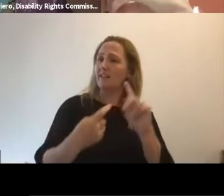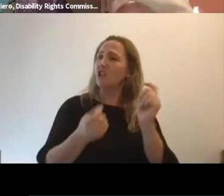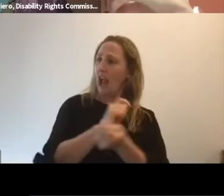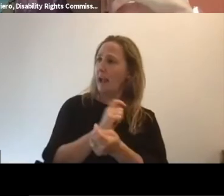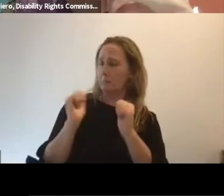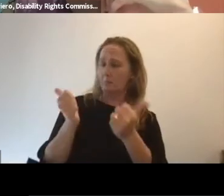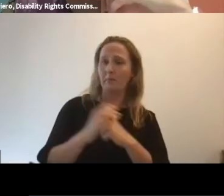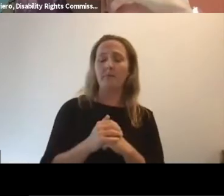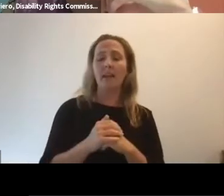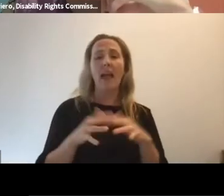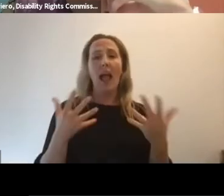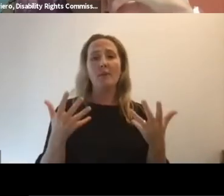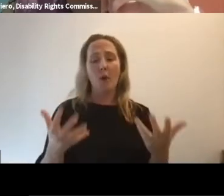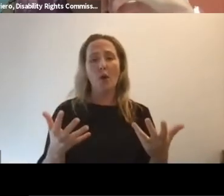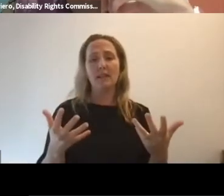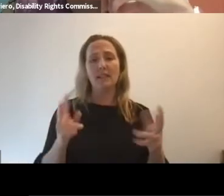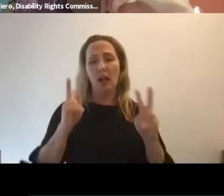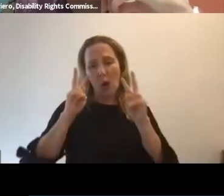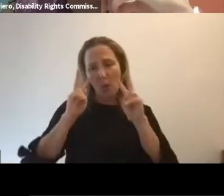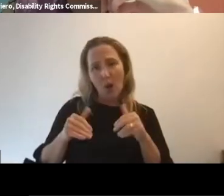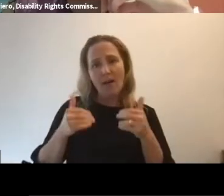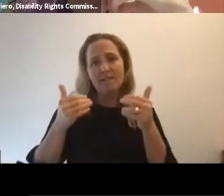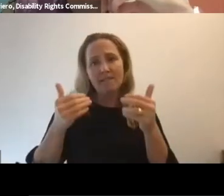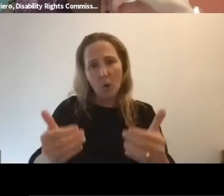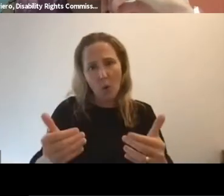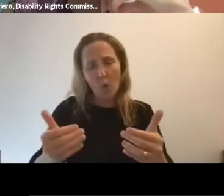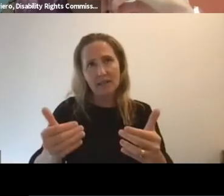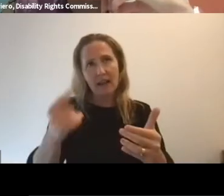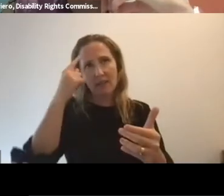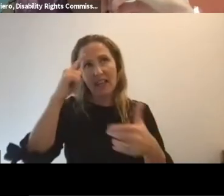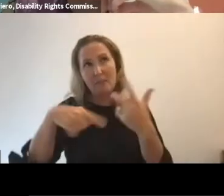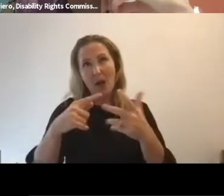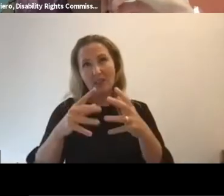forward at the size of the problem ahead.